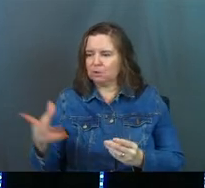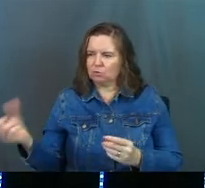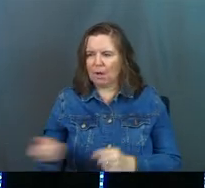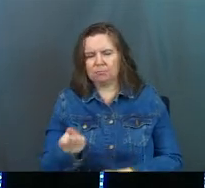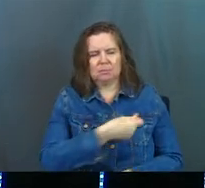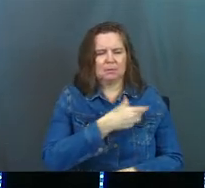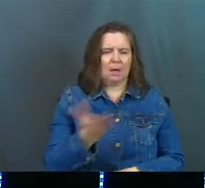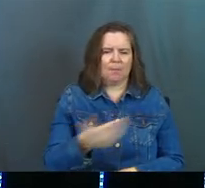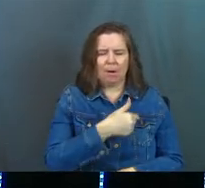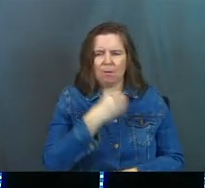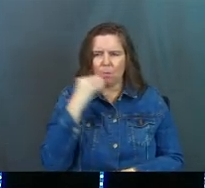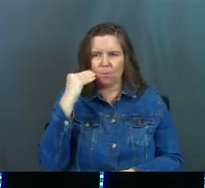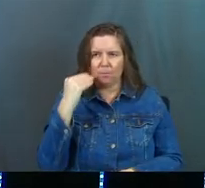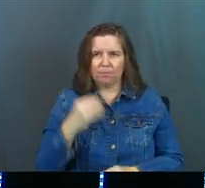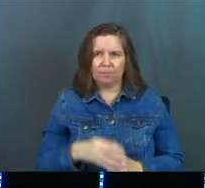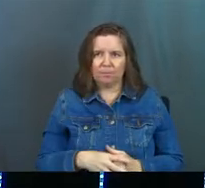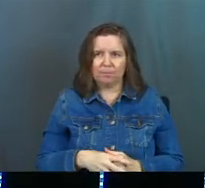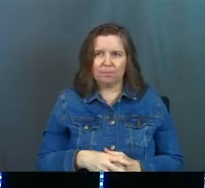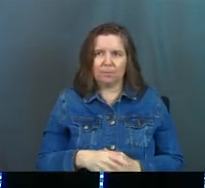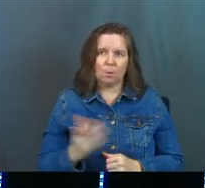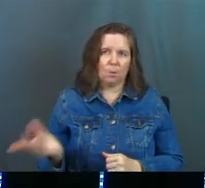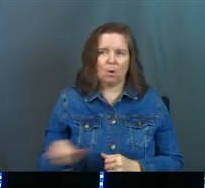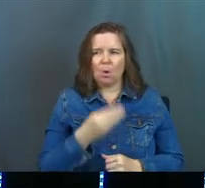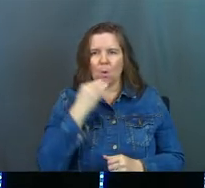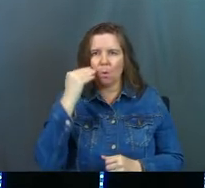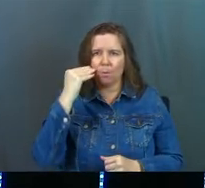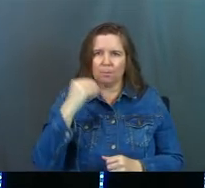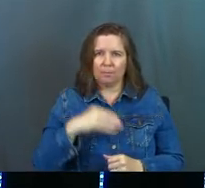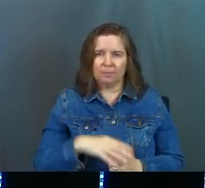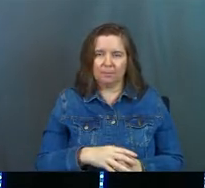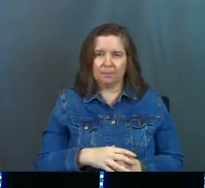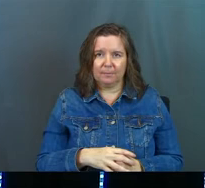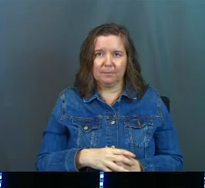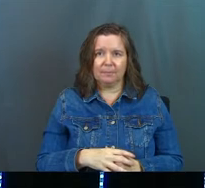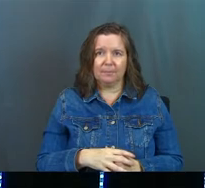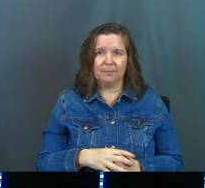down, grab her hand, say, come on, we're going home.